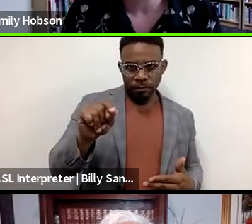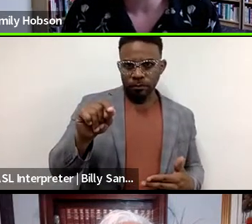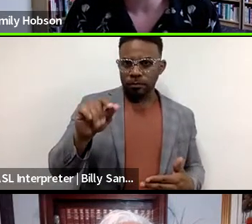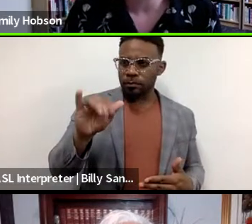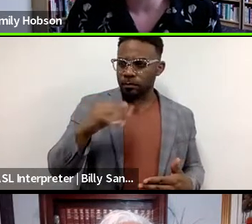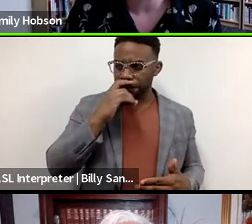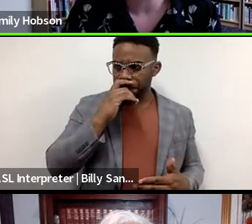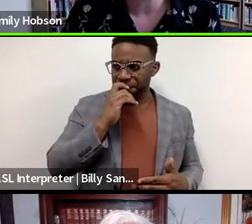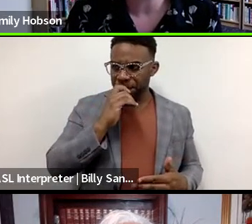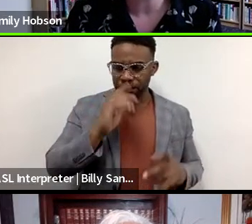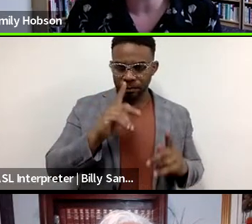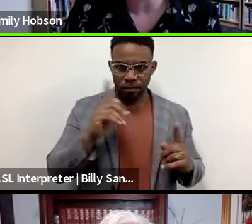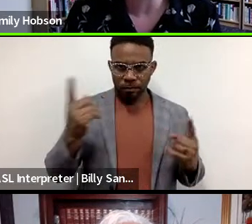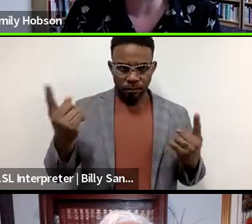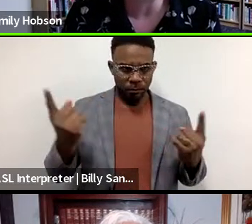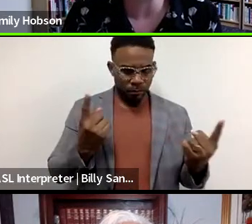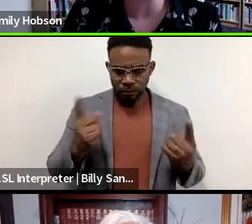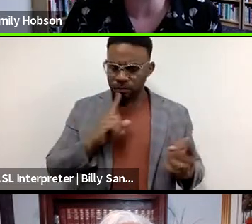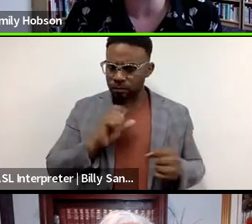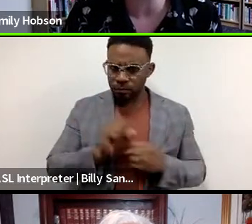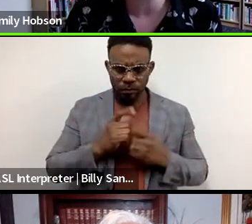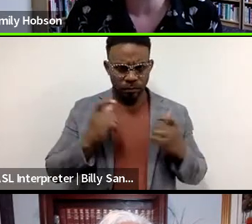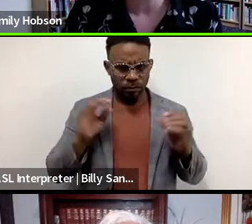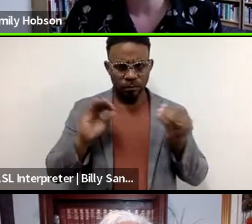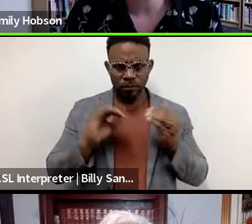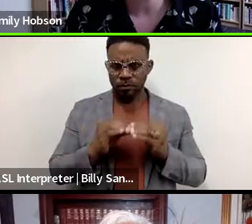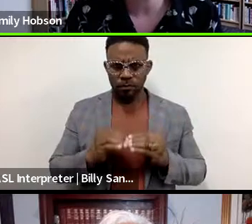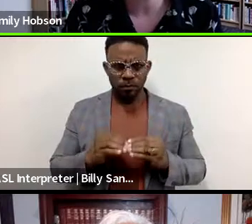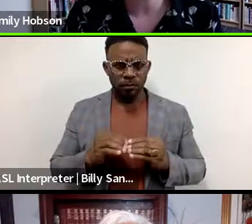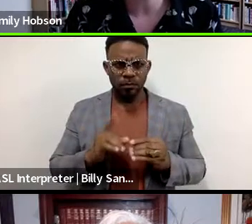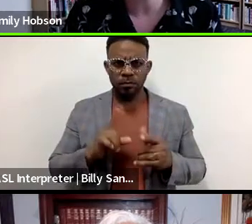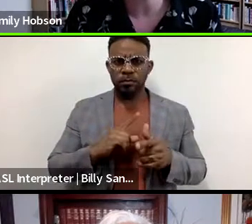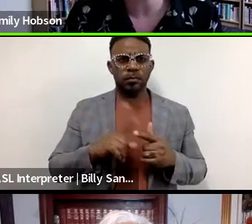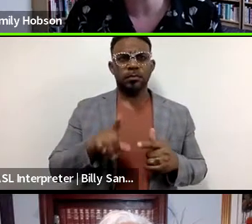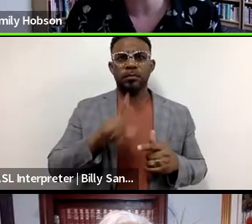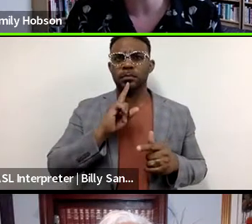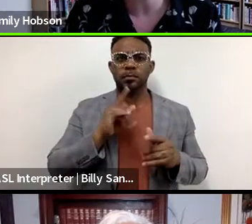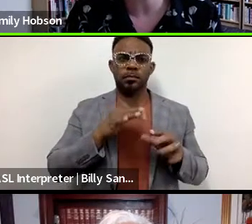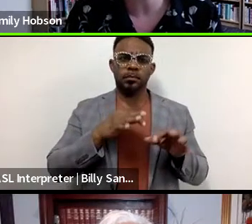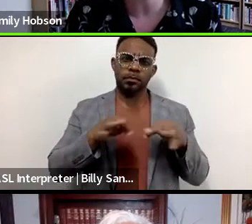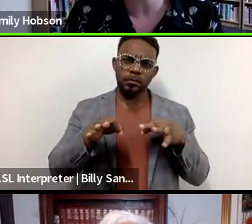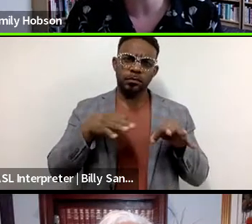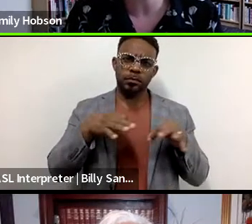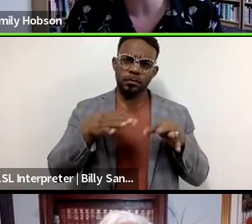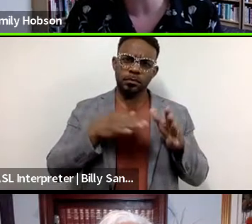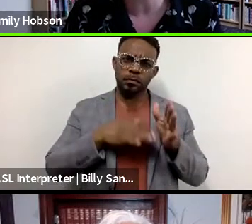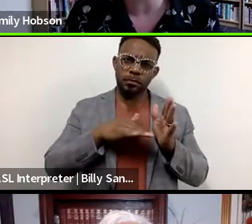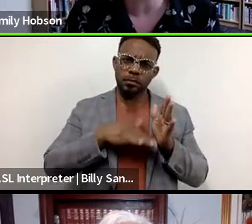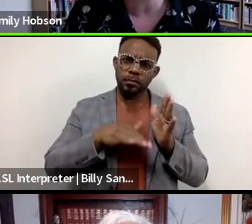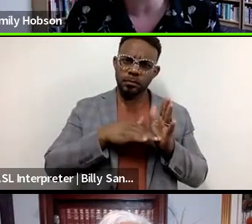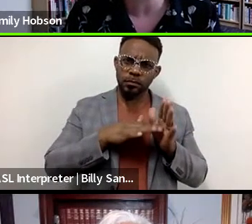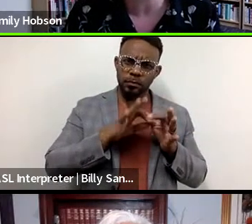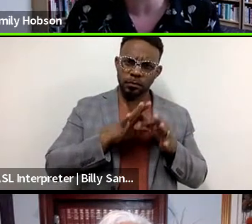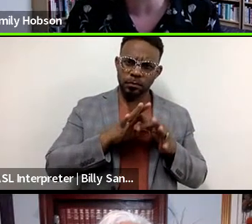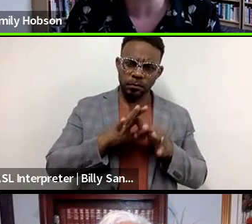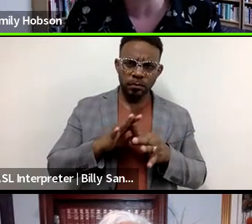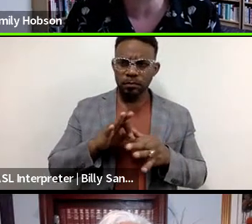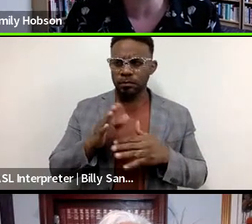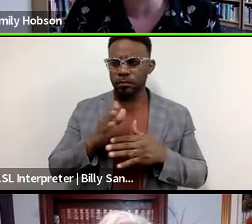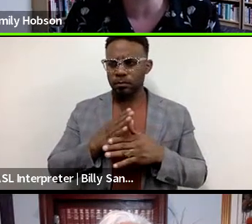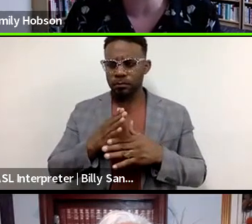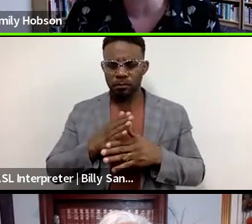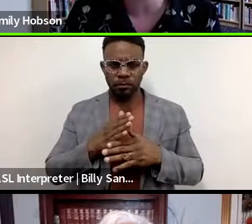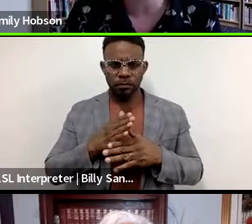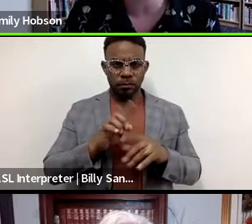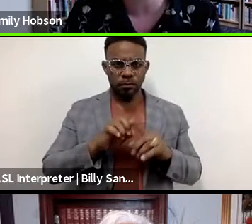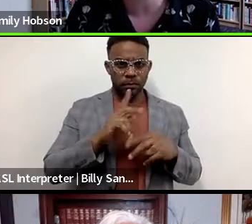that folks were coming out in really huge numbers, and that they were articulating over and over again the connections